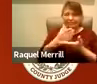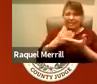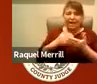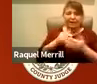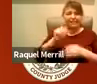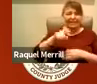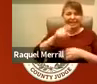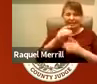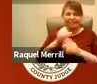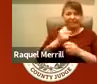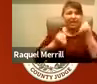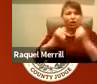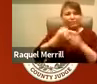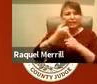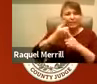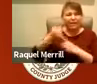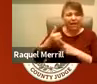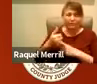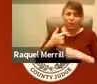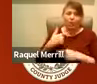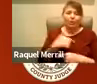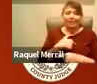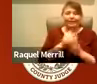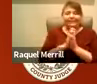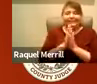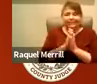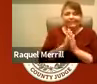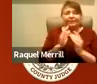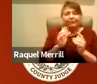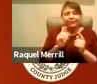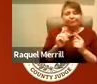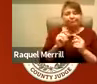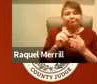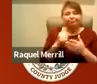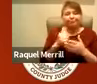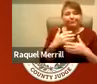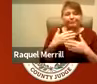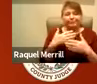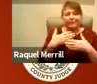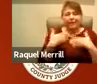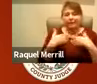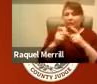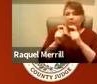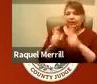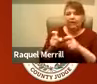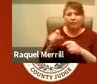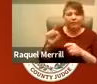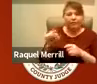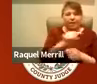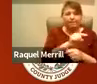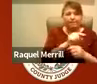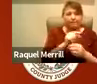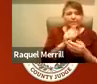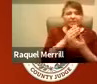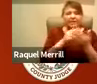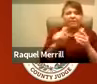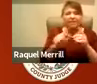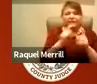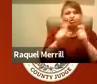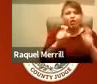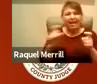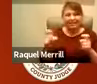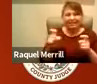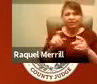vehicles themselves. So we're real anxious to start awarding and making some of these grants available